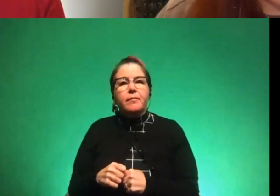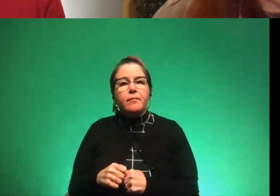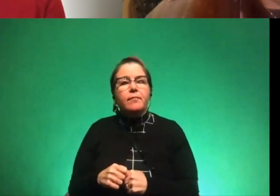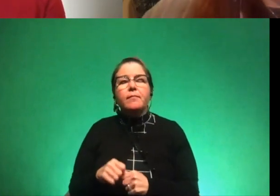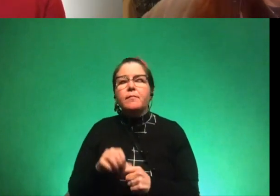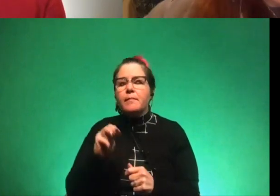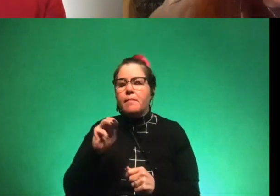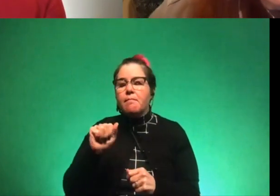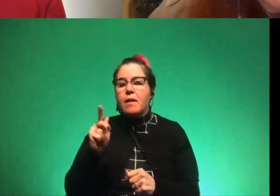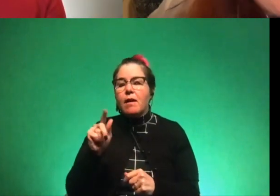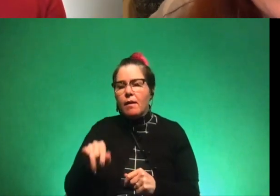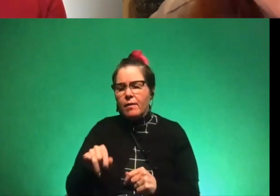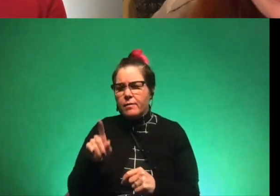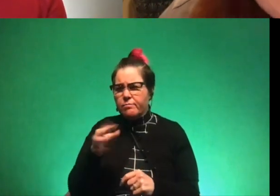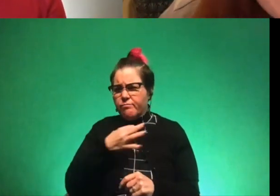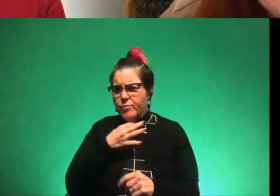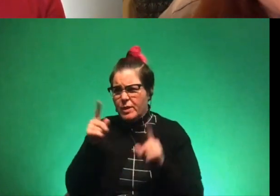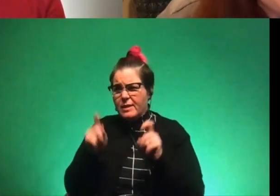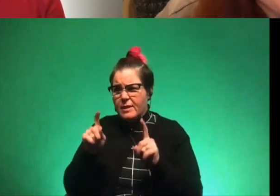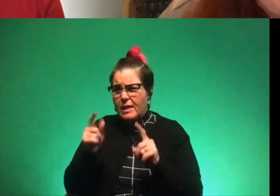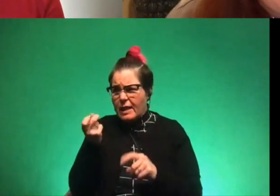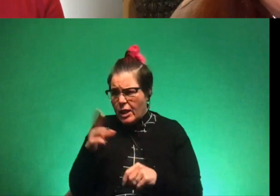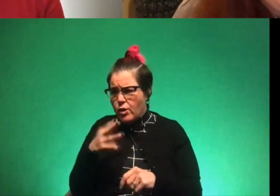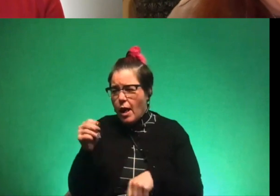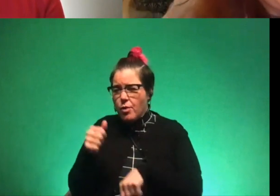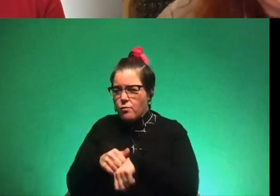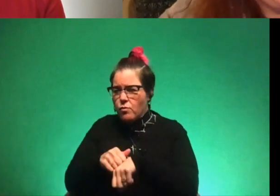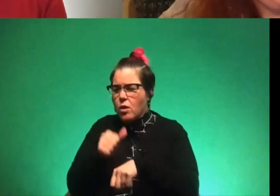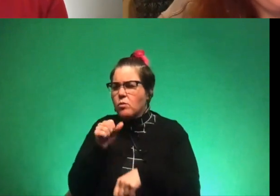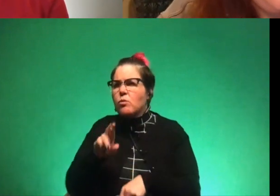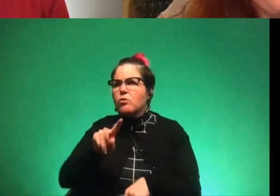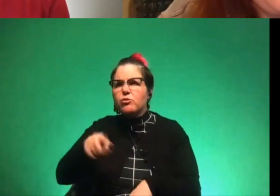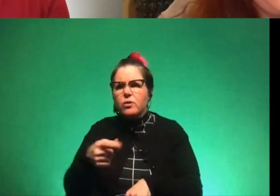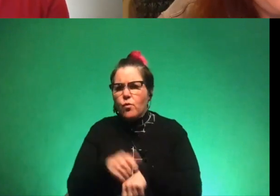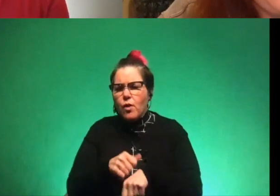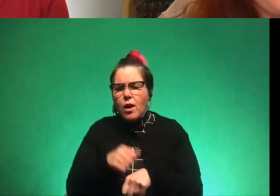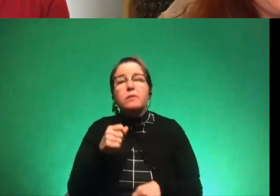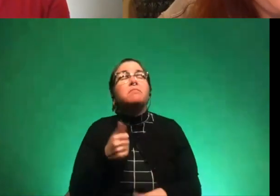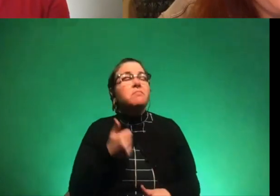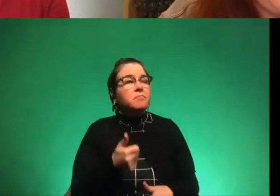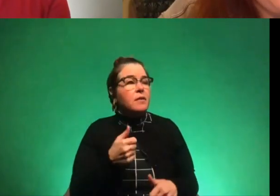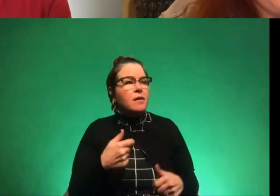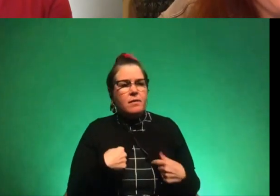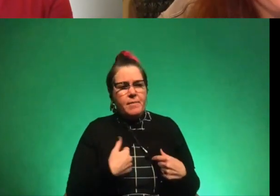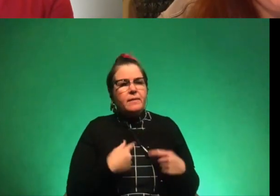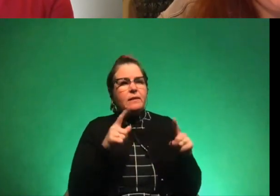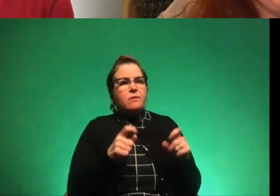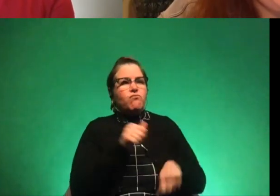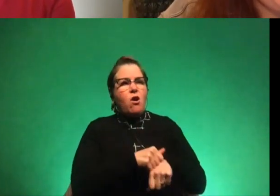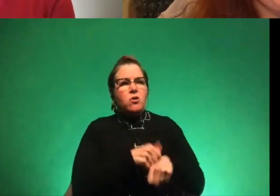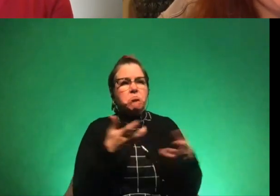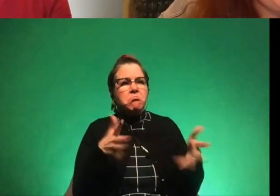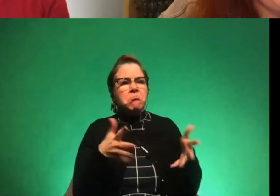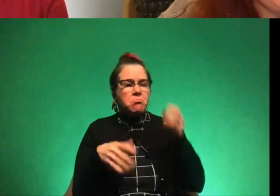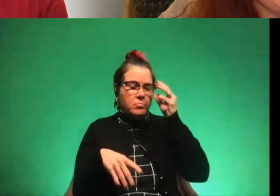Micaiah would like to know, do you test the glaciers and the rocks or just the rocks? Great question. I just test the rocks, which is